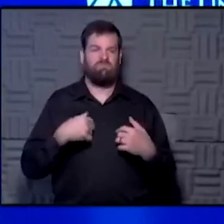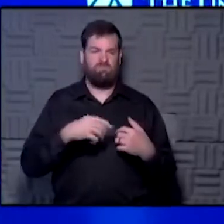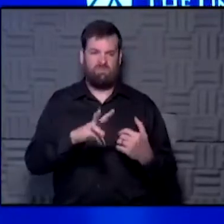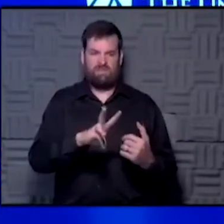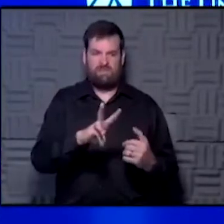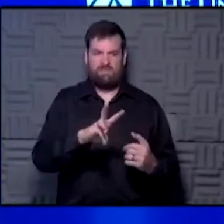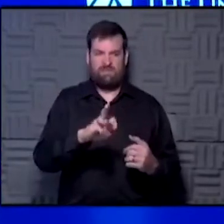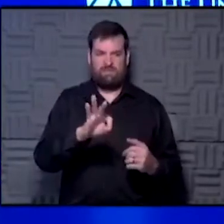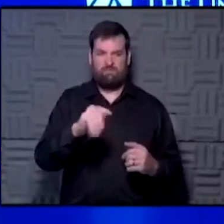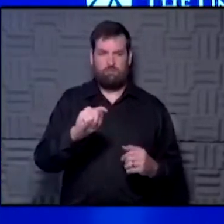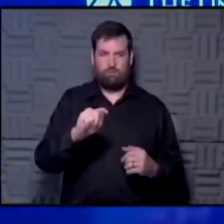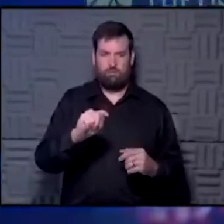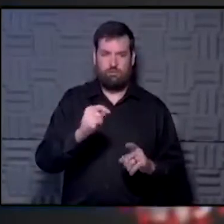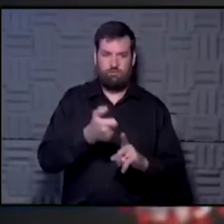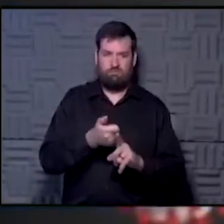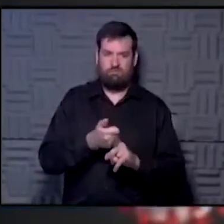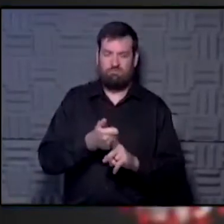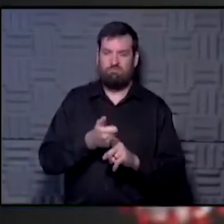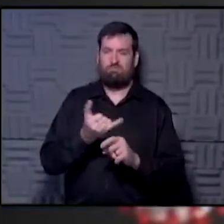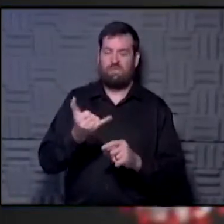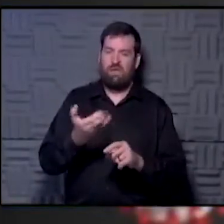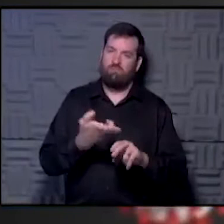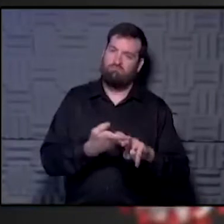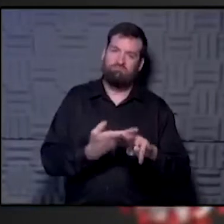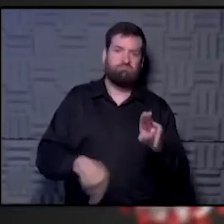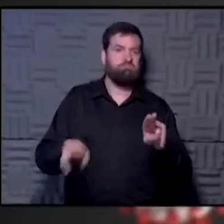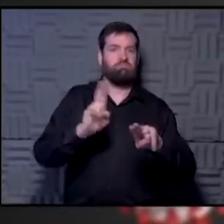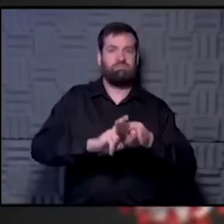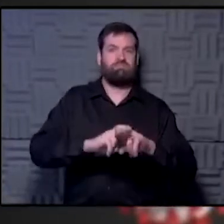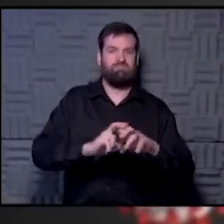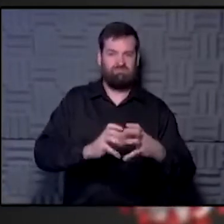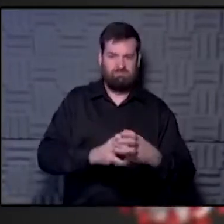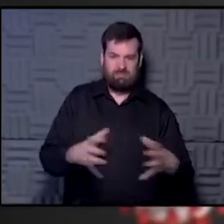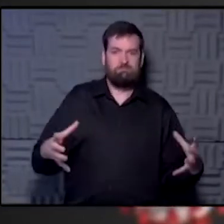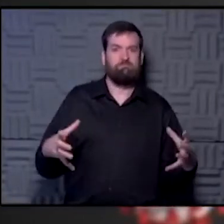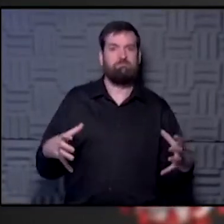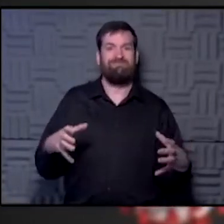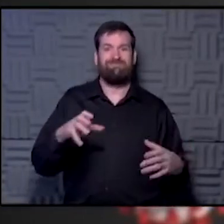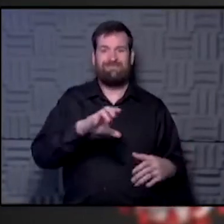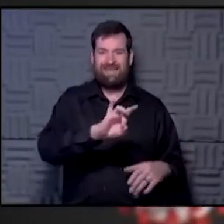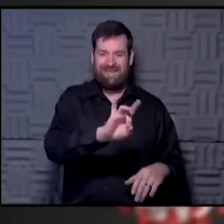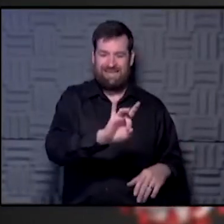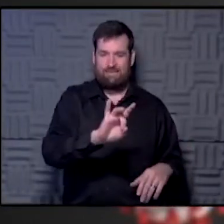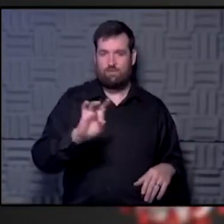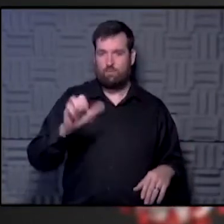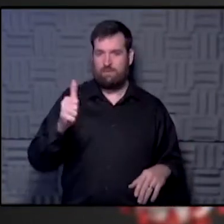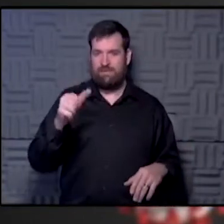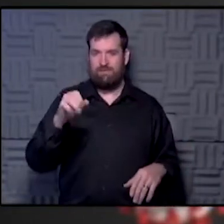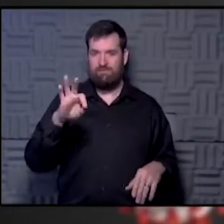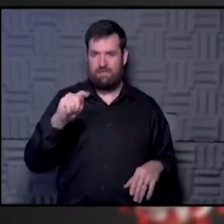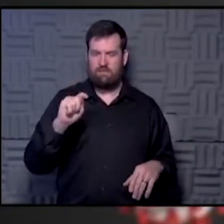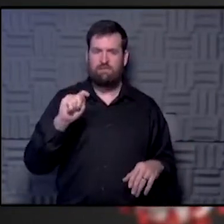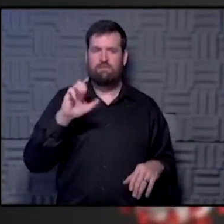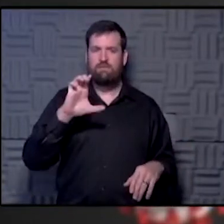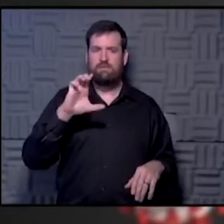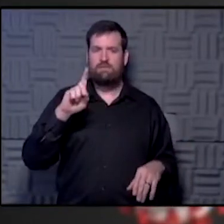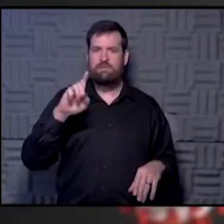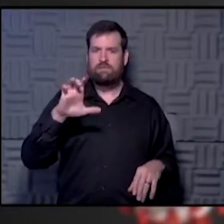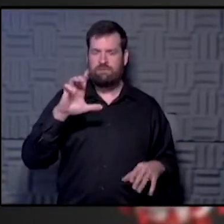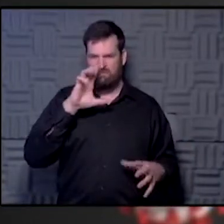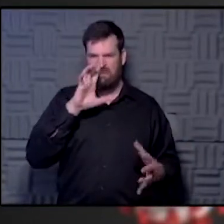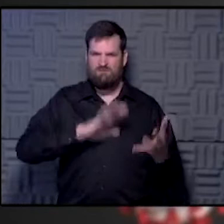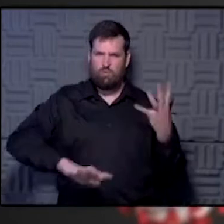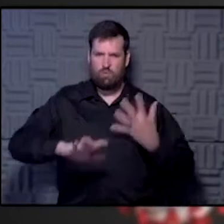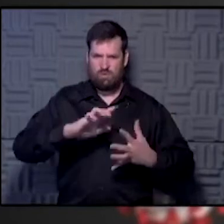6-foot spacing recommendation has now been increased to 8 to 10 feet. The CDC has been confusing. Can you all